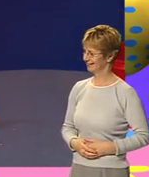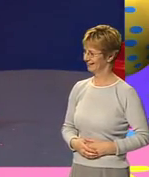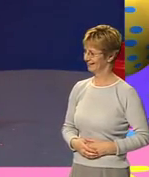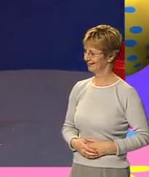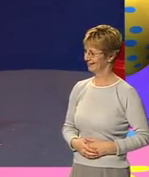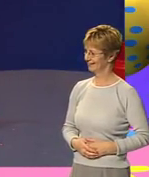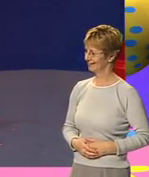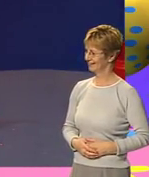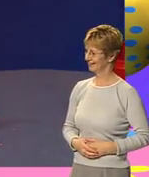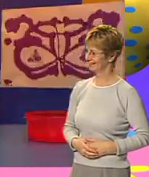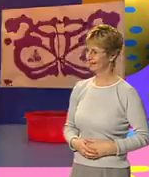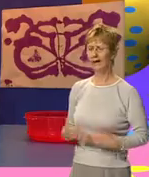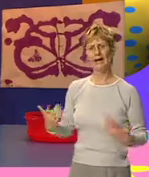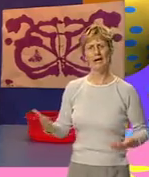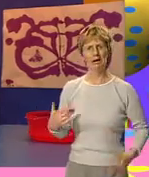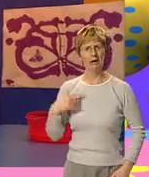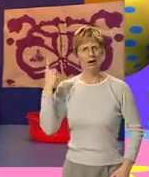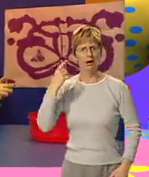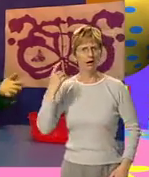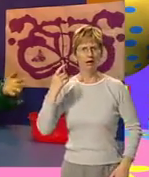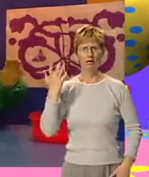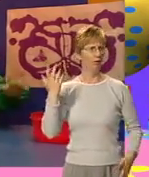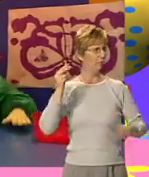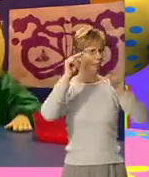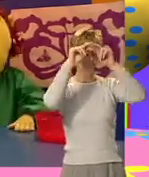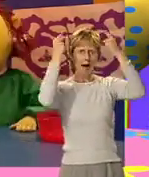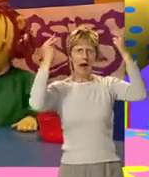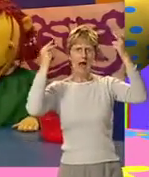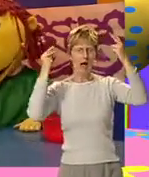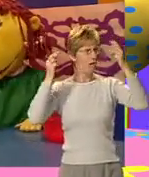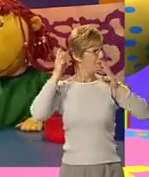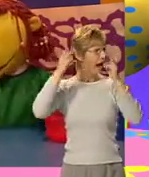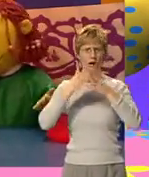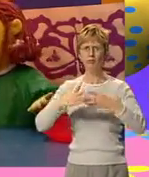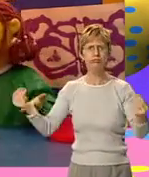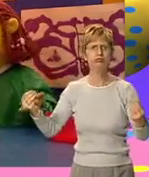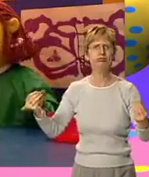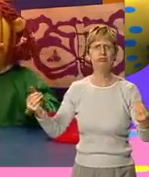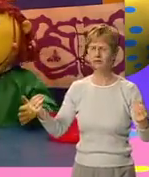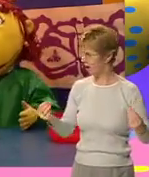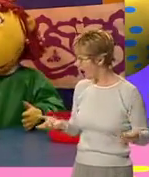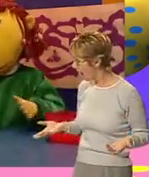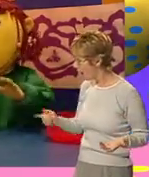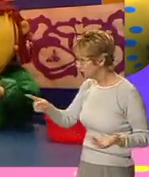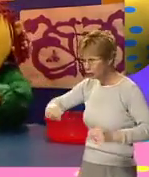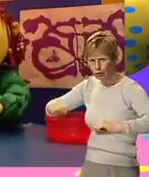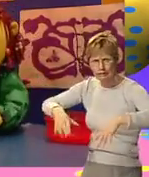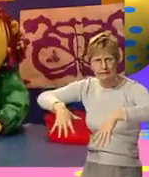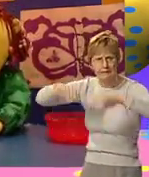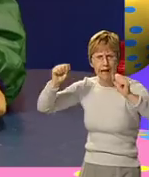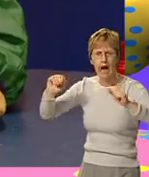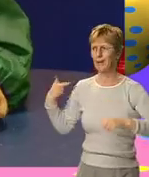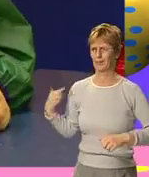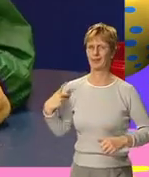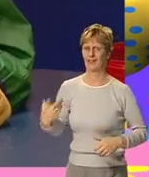Right. I wonder where Bella and Milo have gone. Look, they haven't started yet. No. We'll go